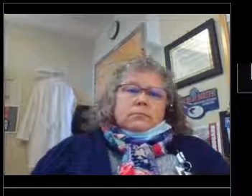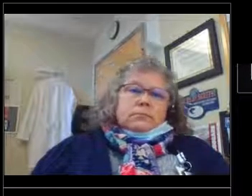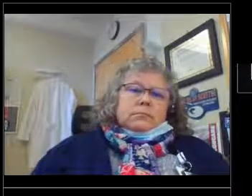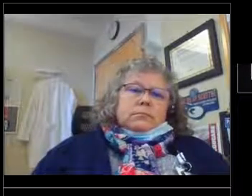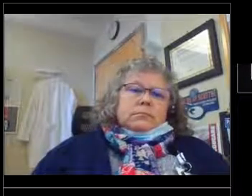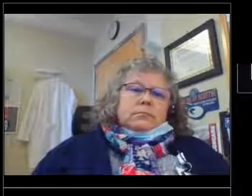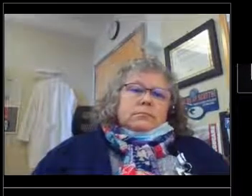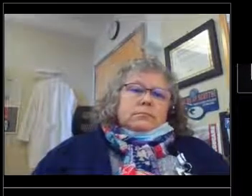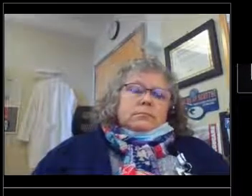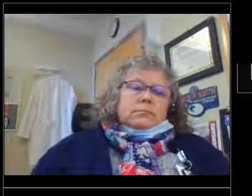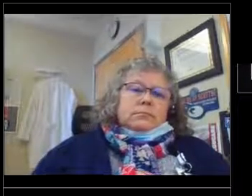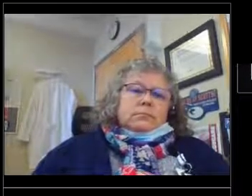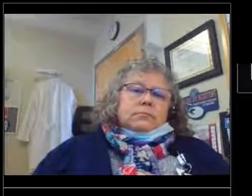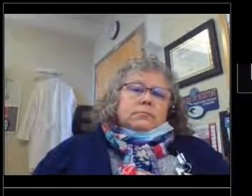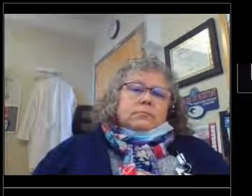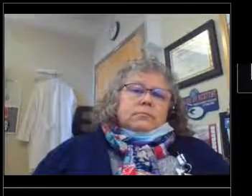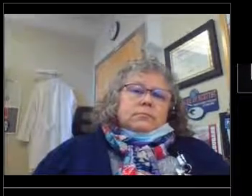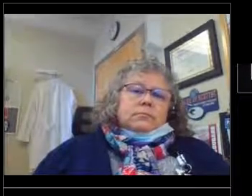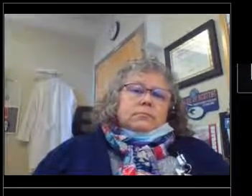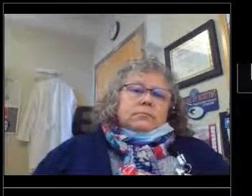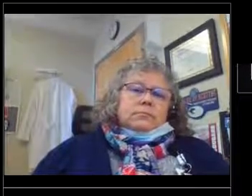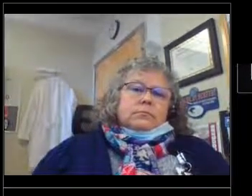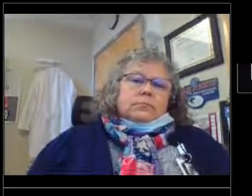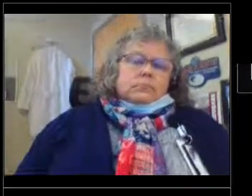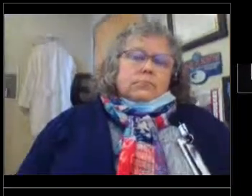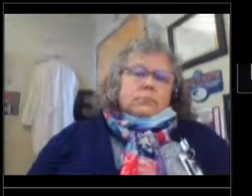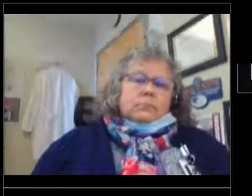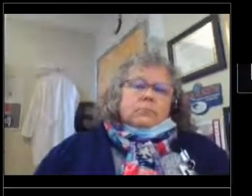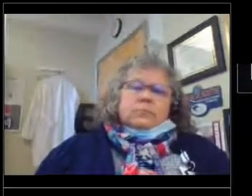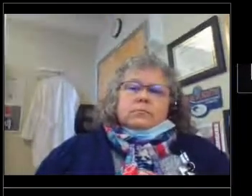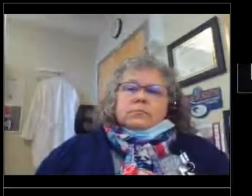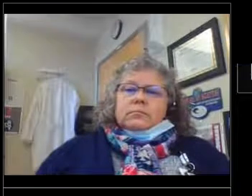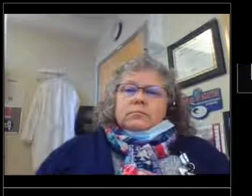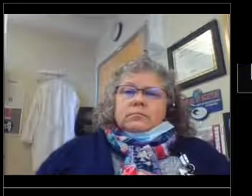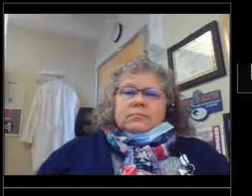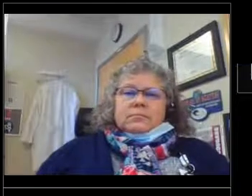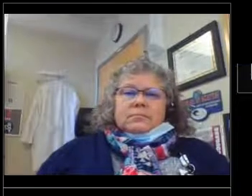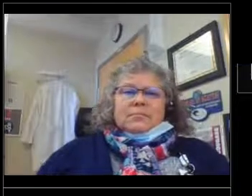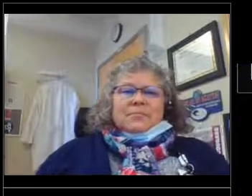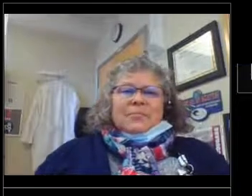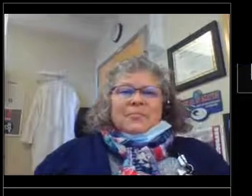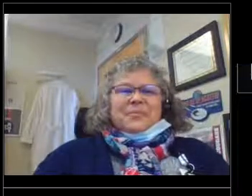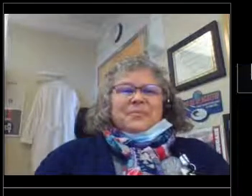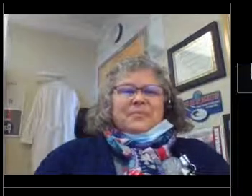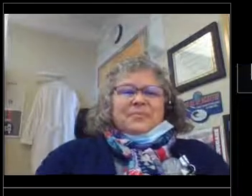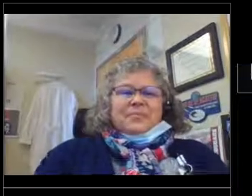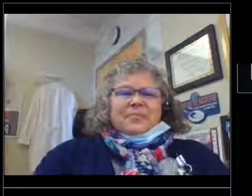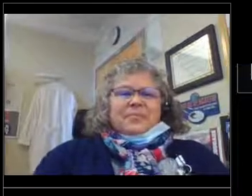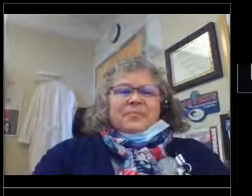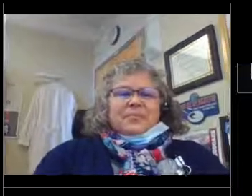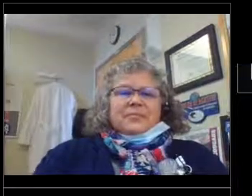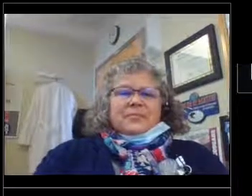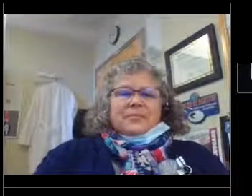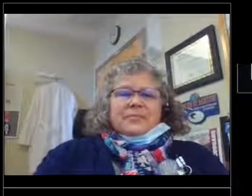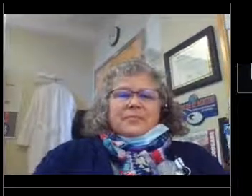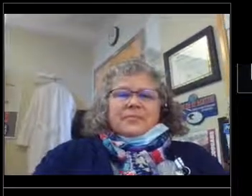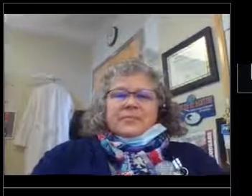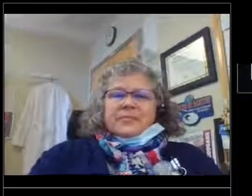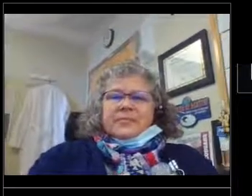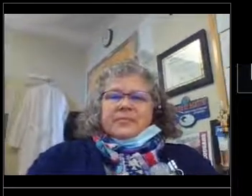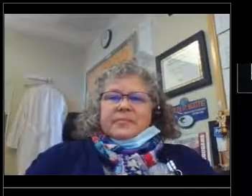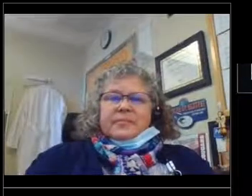I can't remember right now whether it's a policy or an interpretive statement, but we do have that, and it's in a later